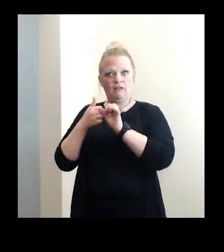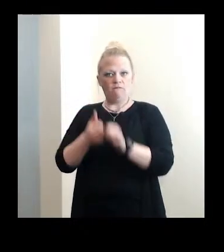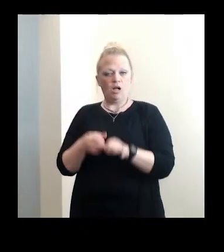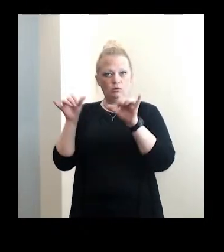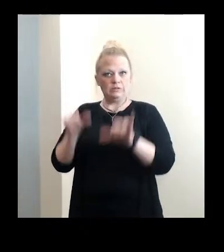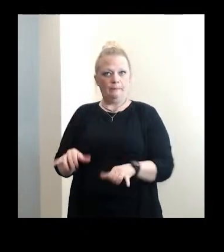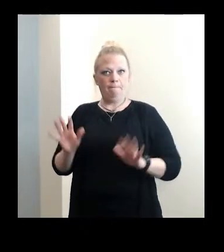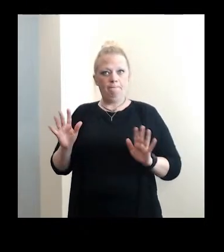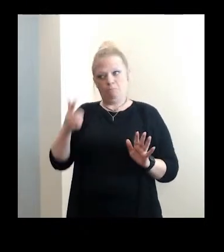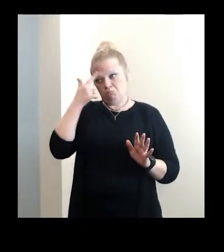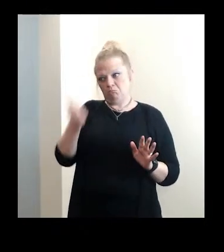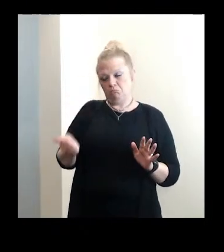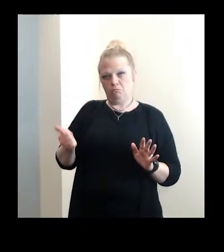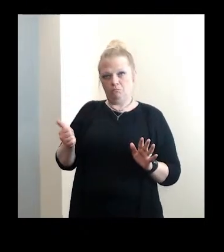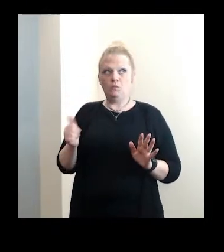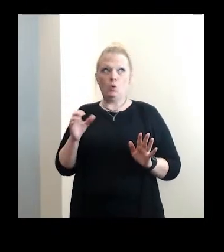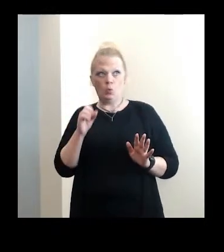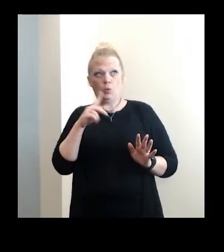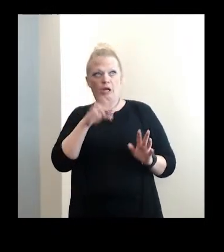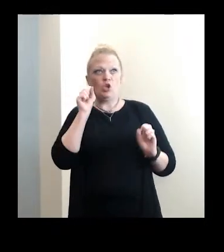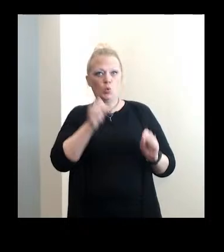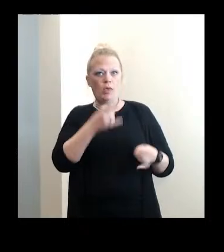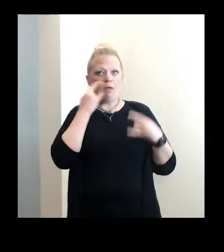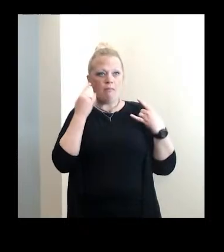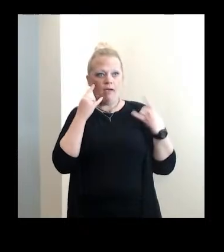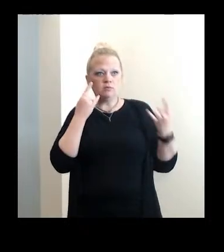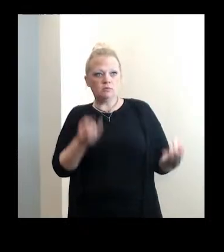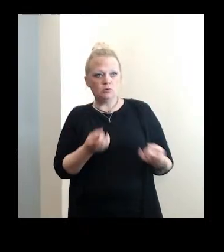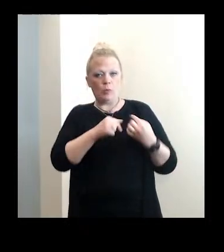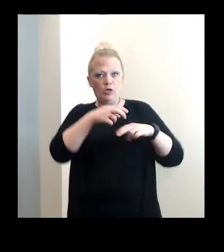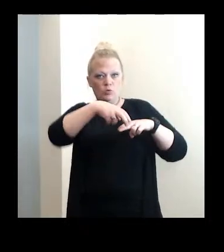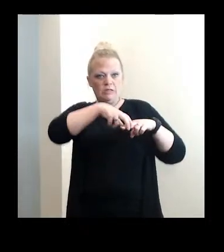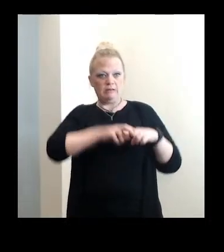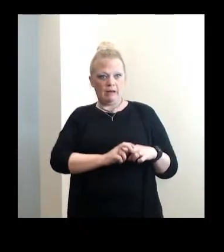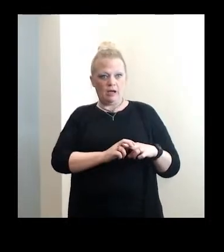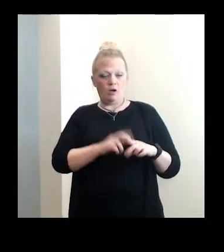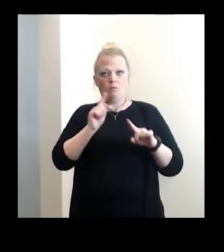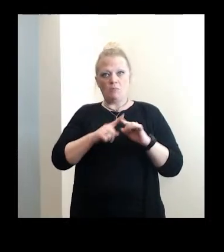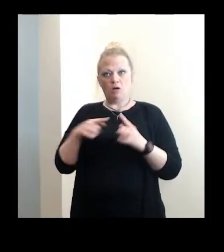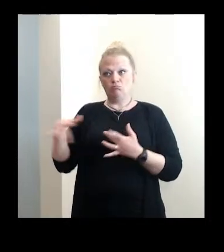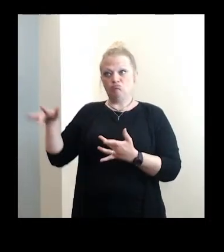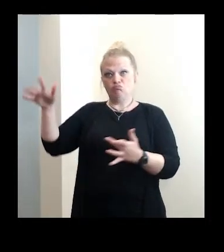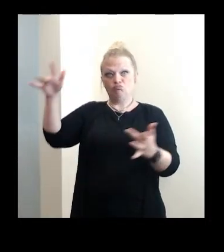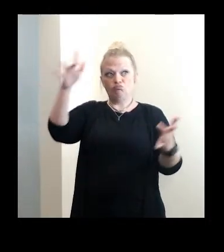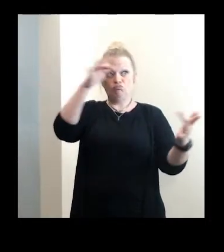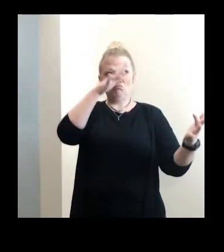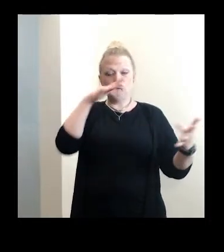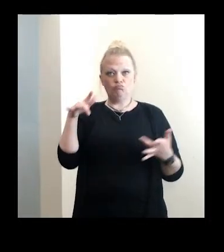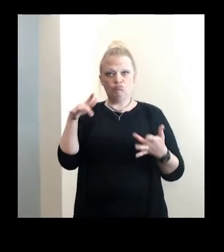and say, okay, you can take your mask off when you get to the table, but if you're walking around the establishment,